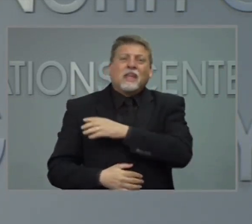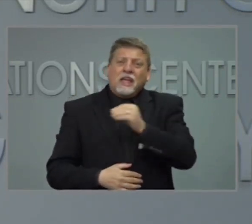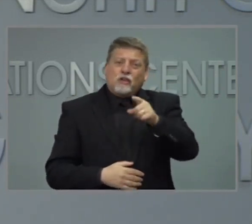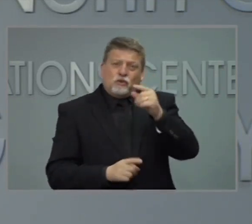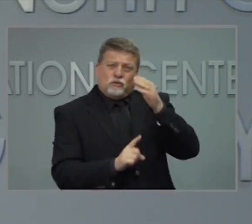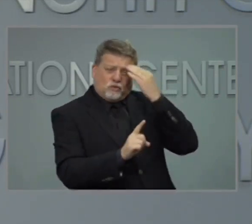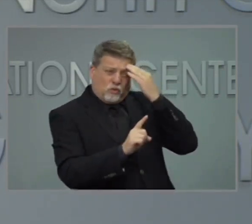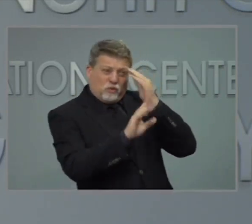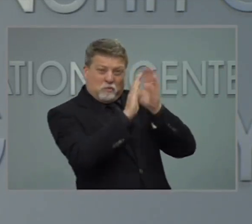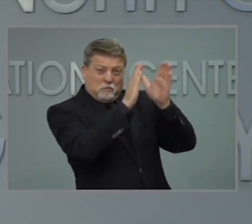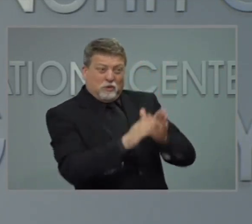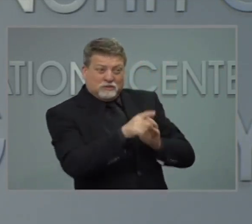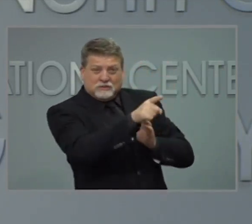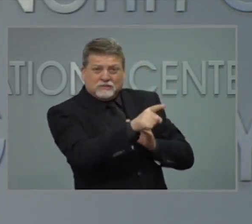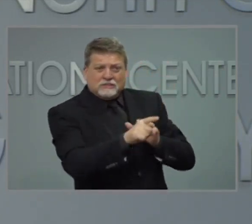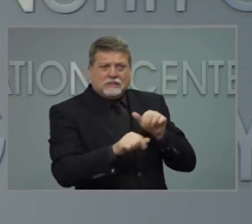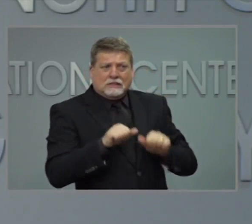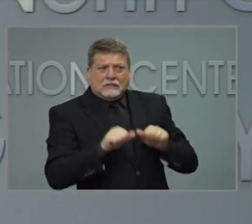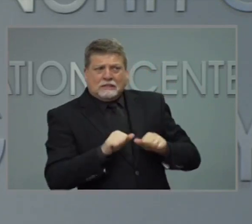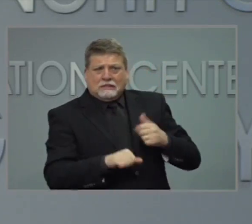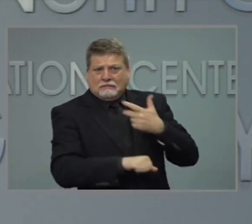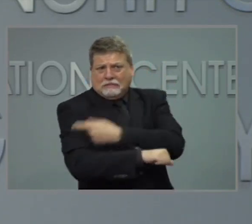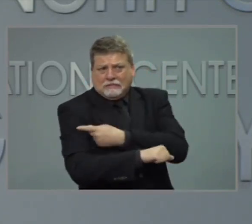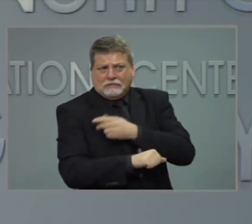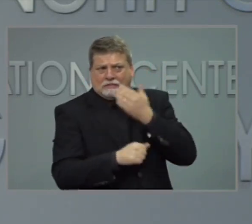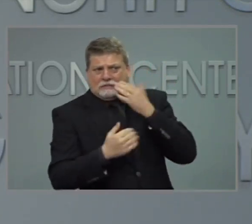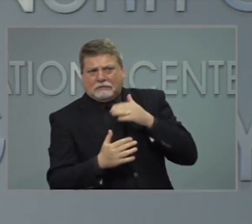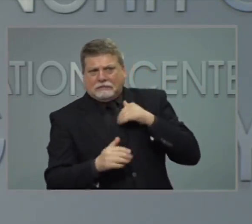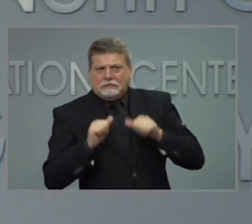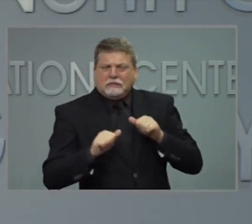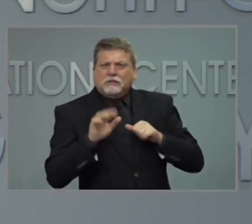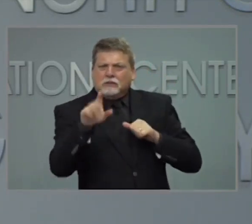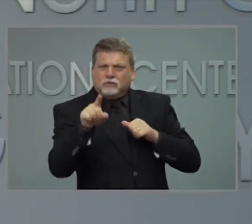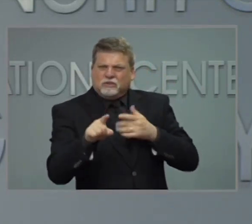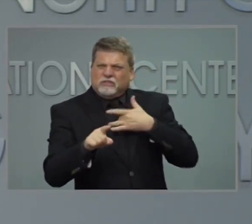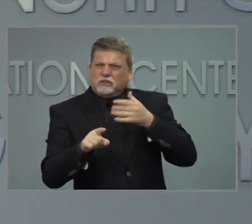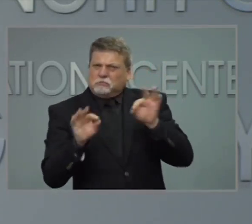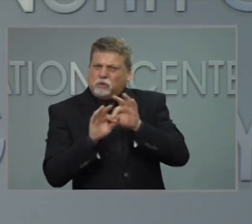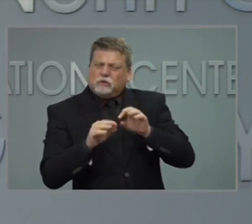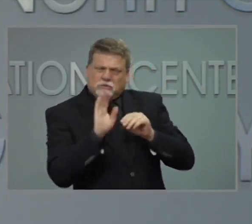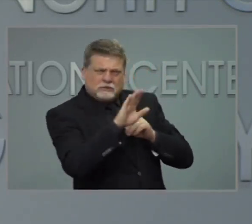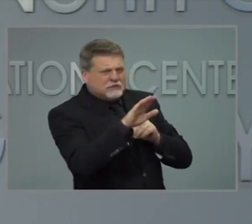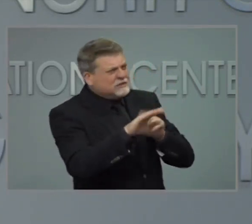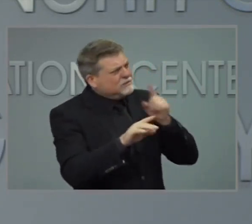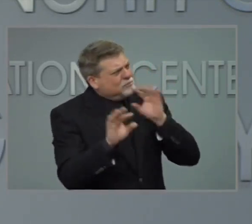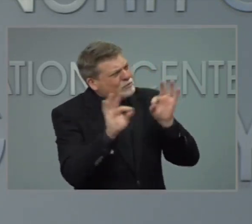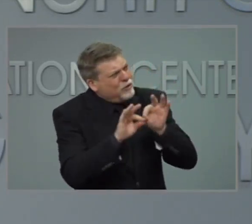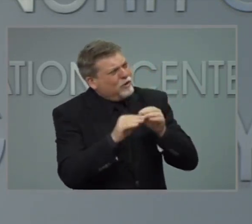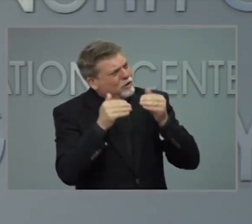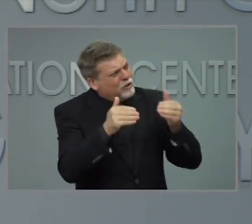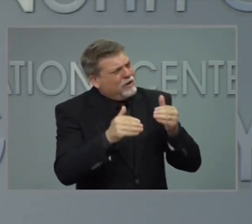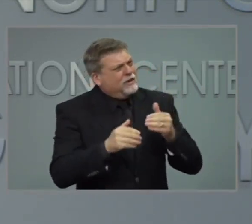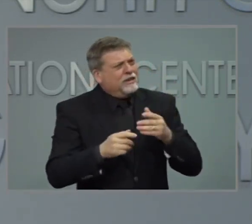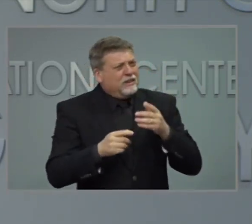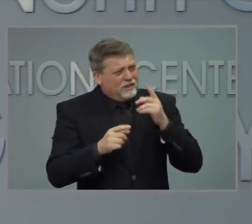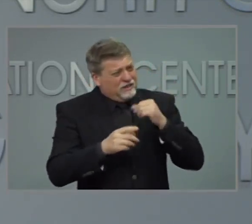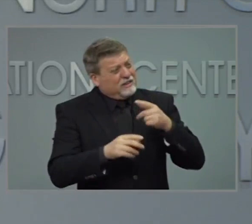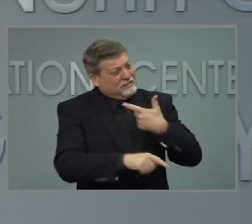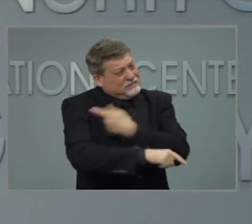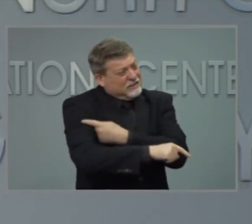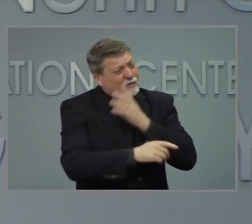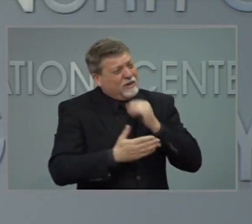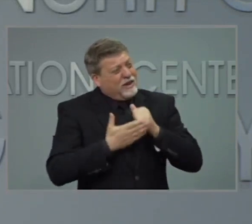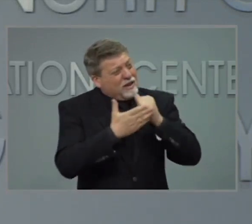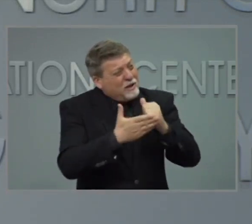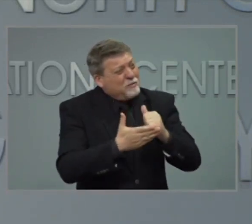you know a loved one or a friend who's hesitant, make sure you talk with them about why it's so important, effective, and